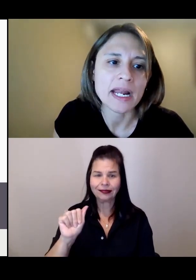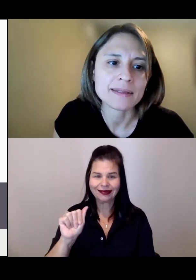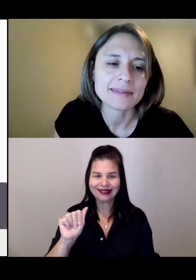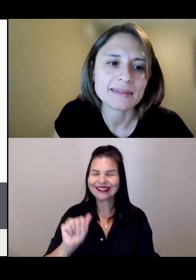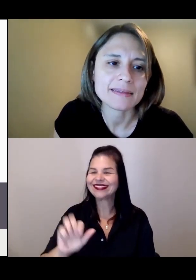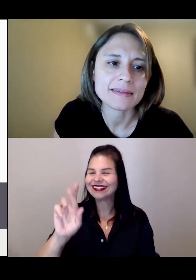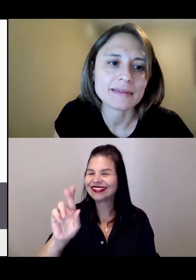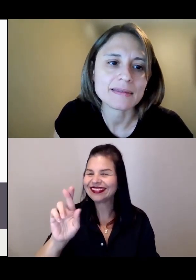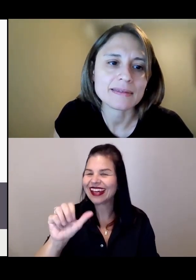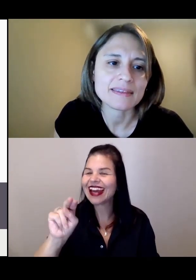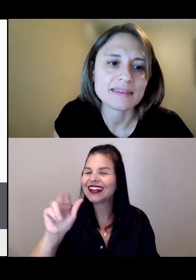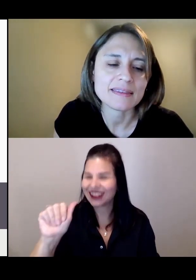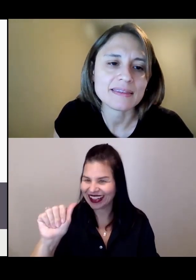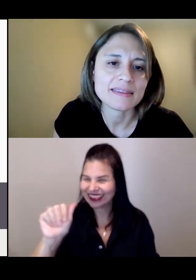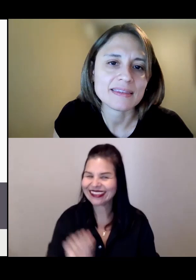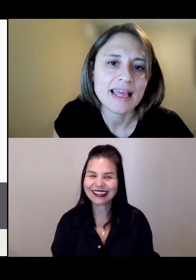and Rana.